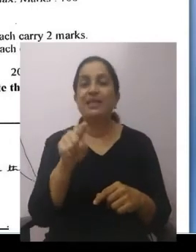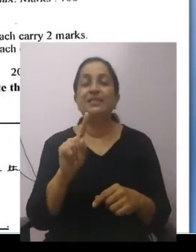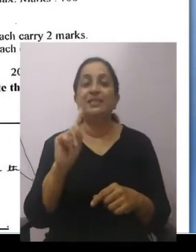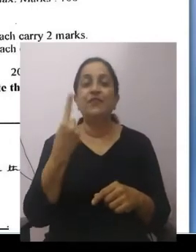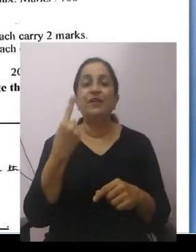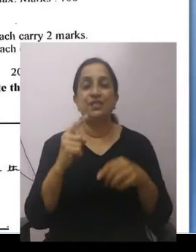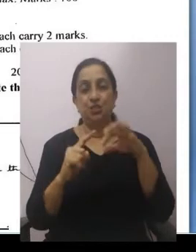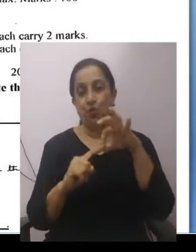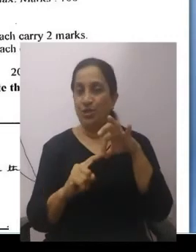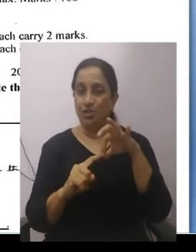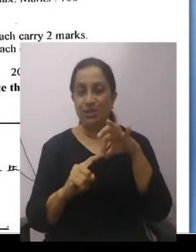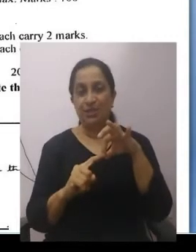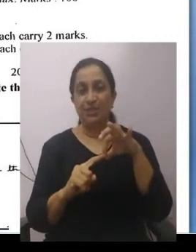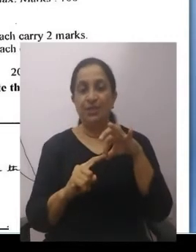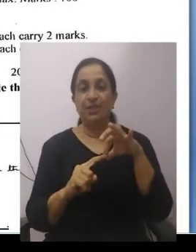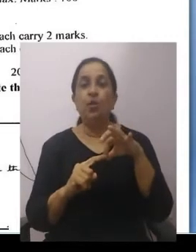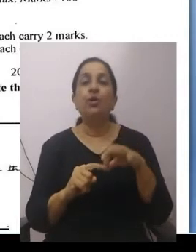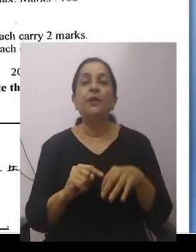the answer is